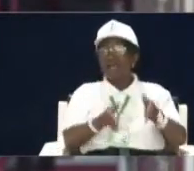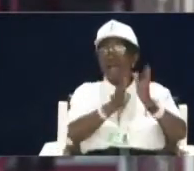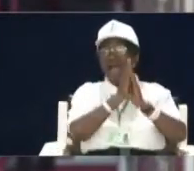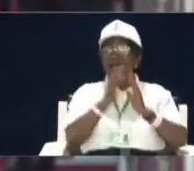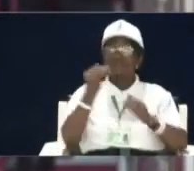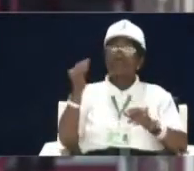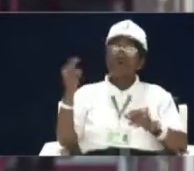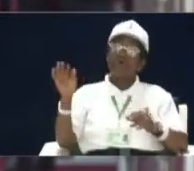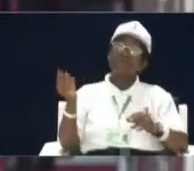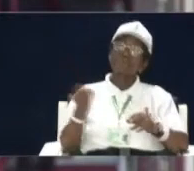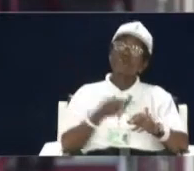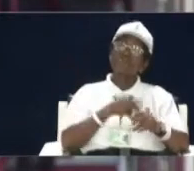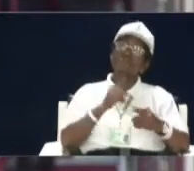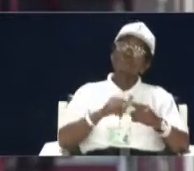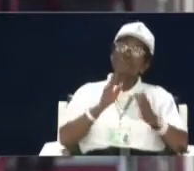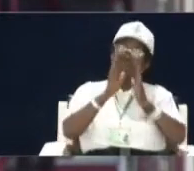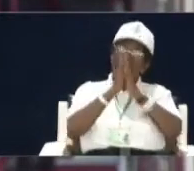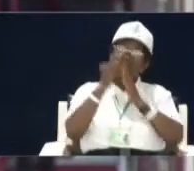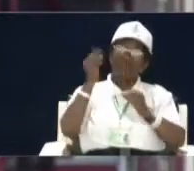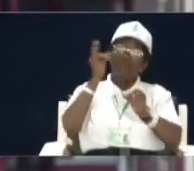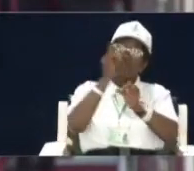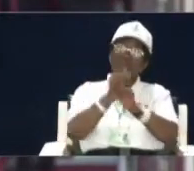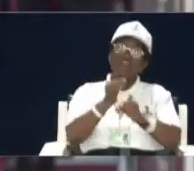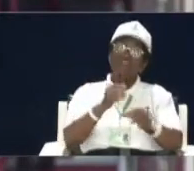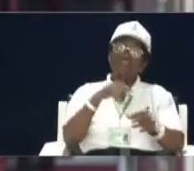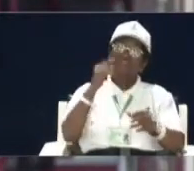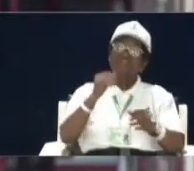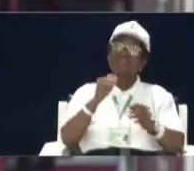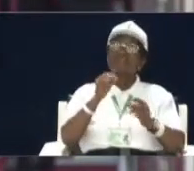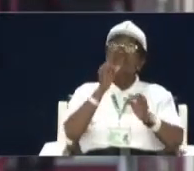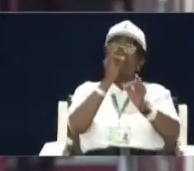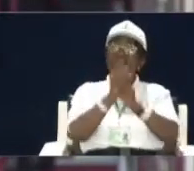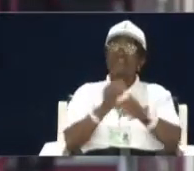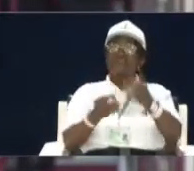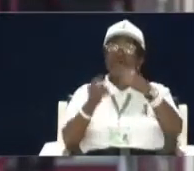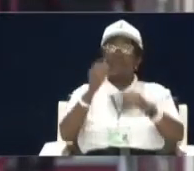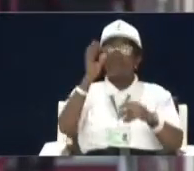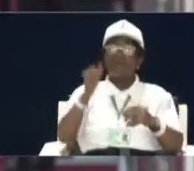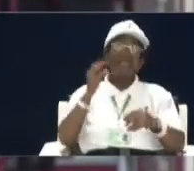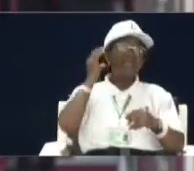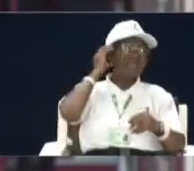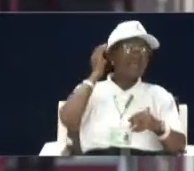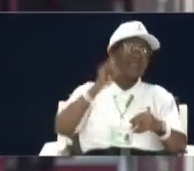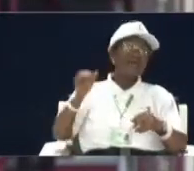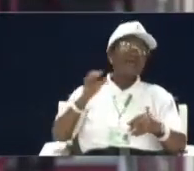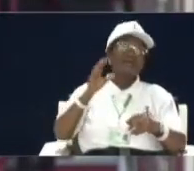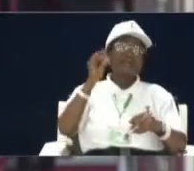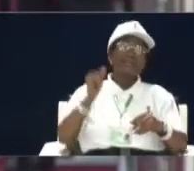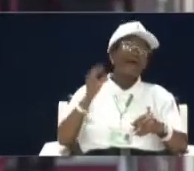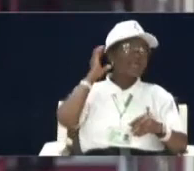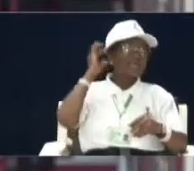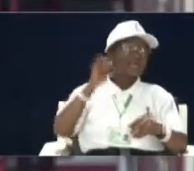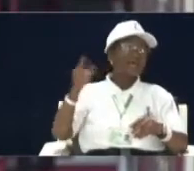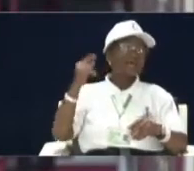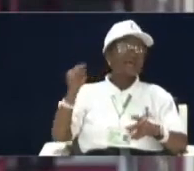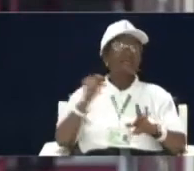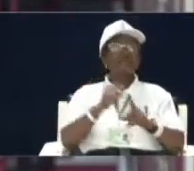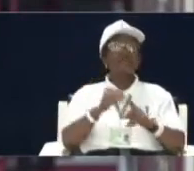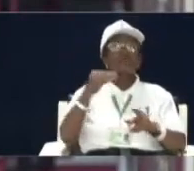says faith comes by hearing, and hearing by the word of God. Absolutely correct.